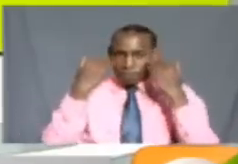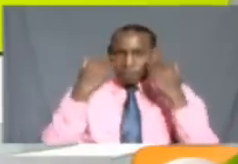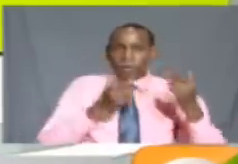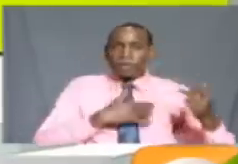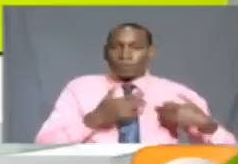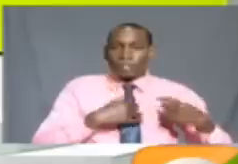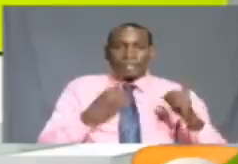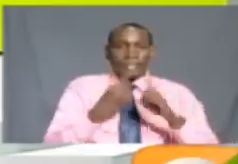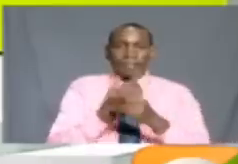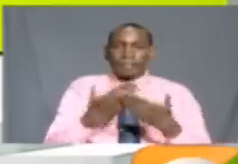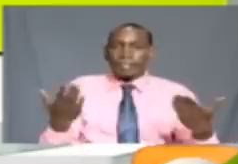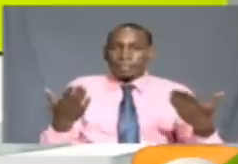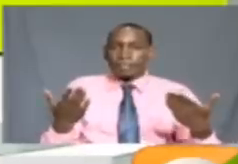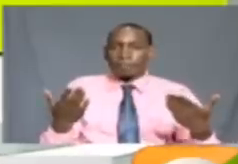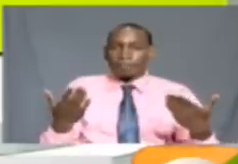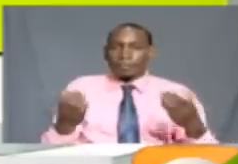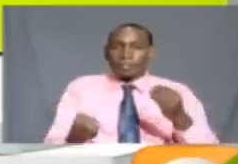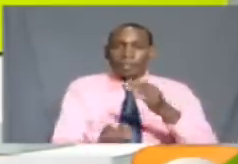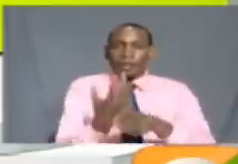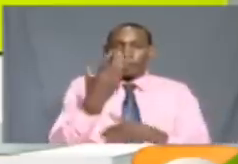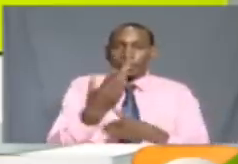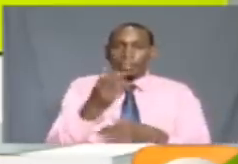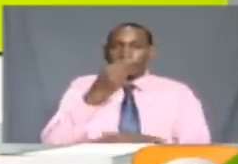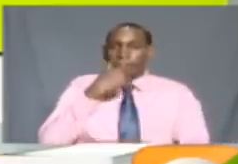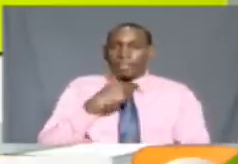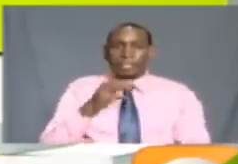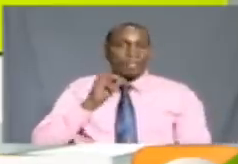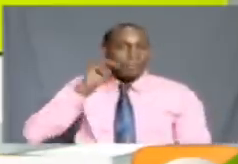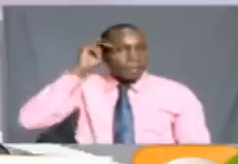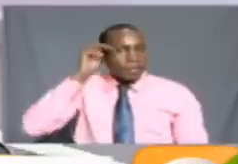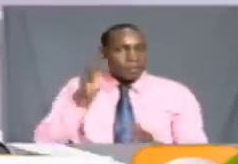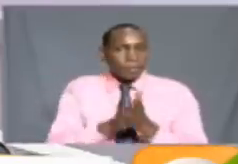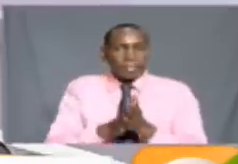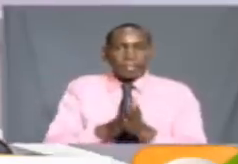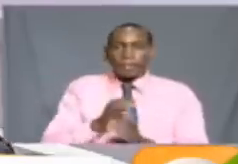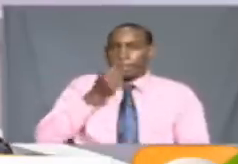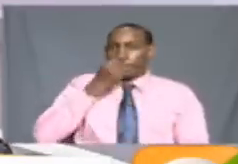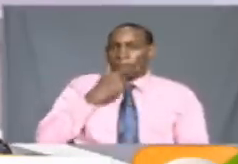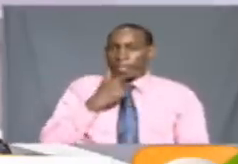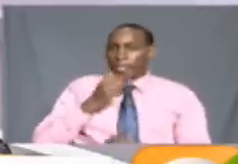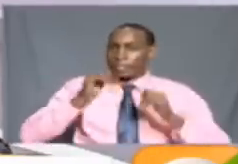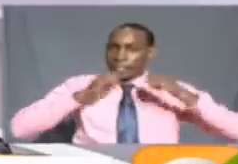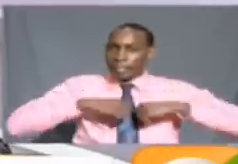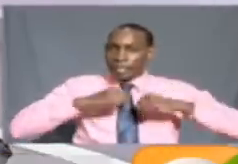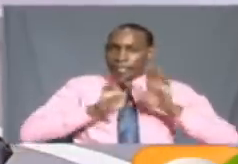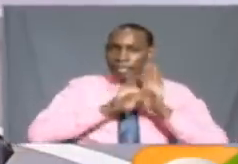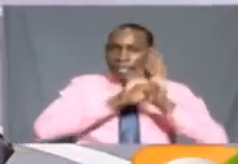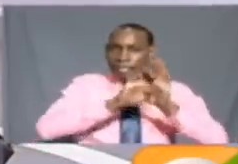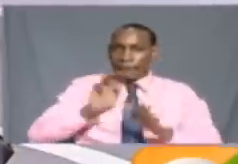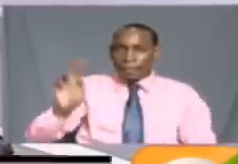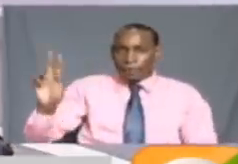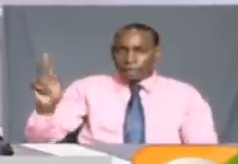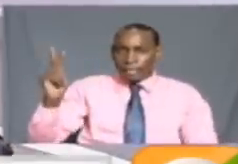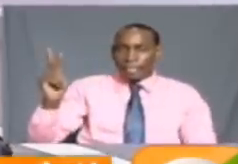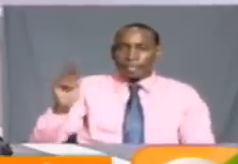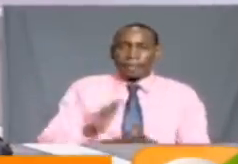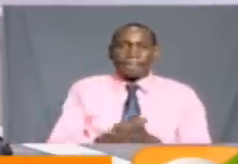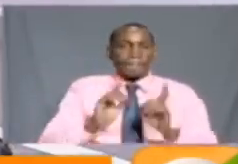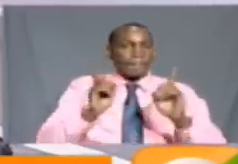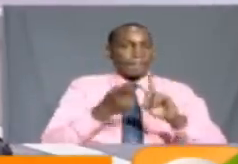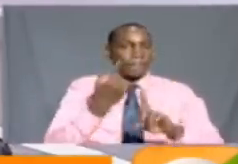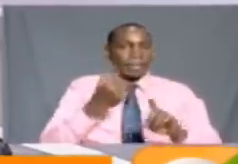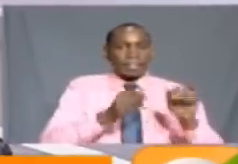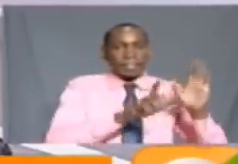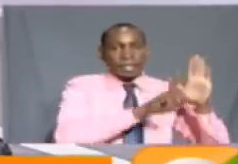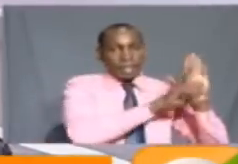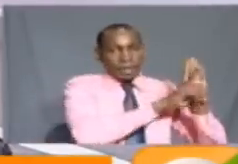with regards to setting the age of majority and the age of consent. For instance, in Kenya, the very first act